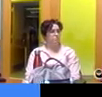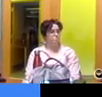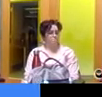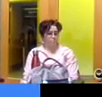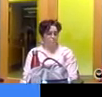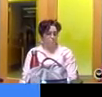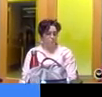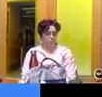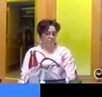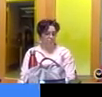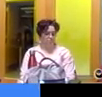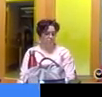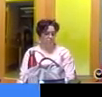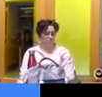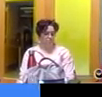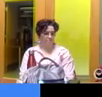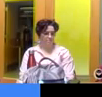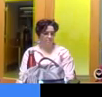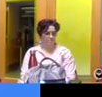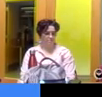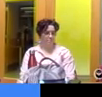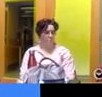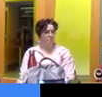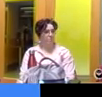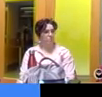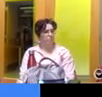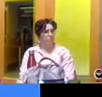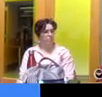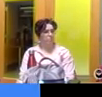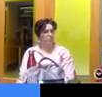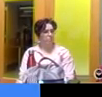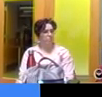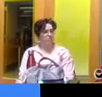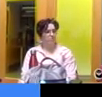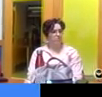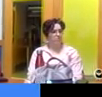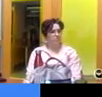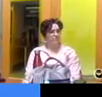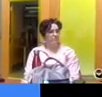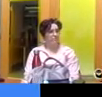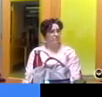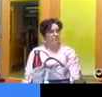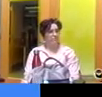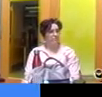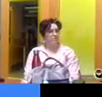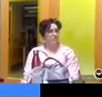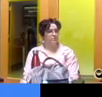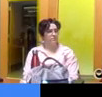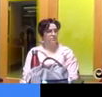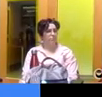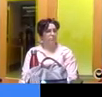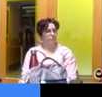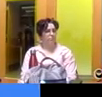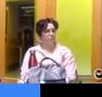know, growing up in a traumatic household or, you know, like a Hurricane Katrina or, you know, those kind of things.